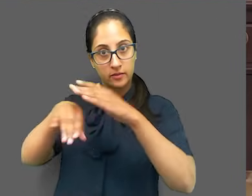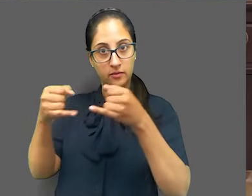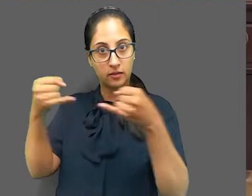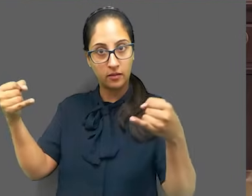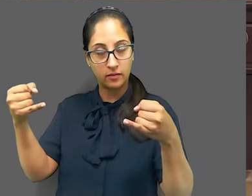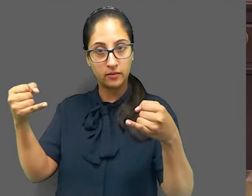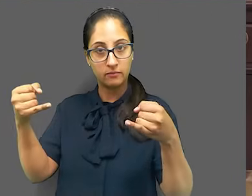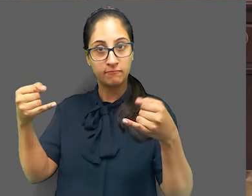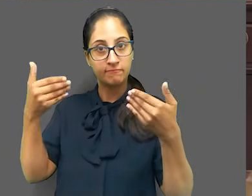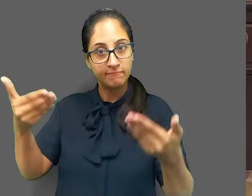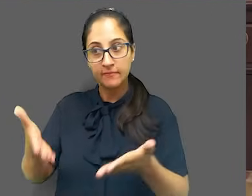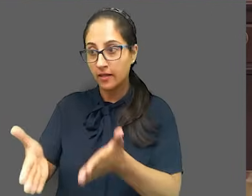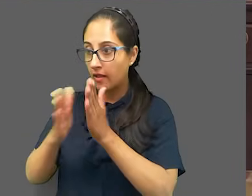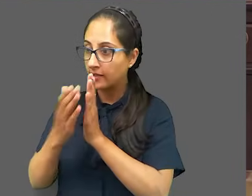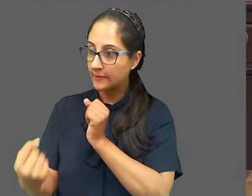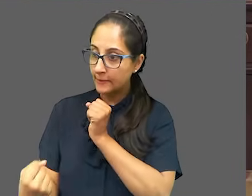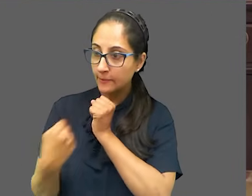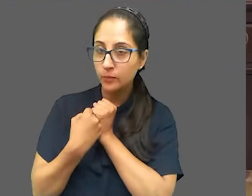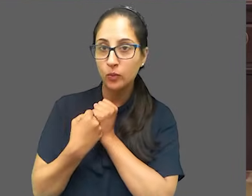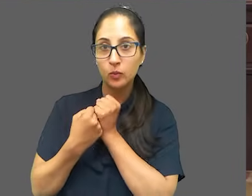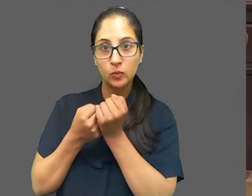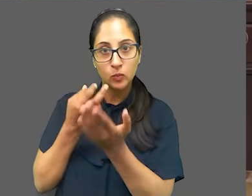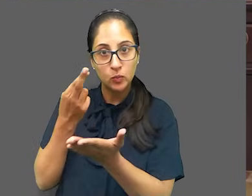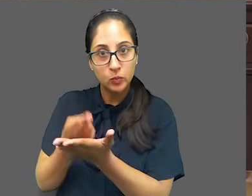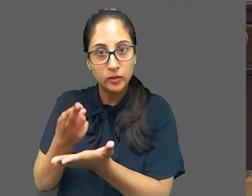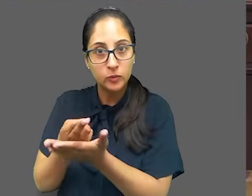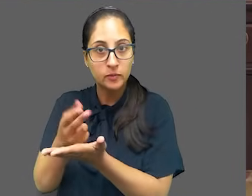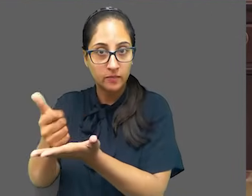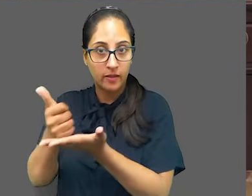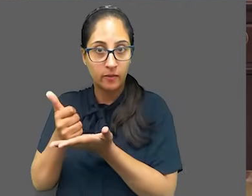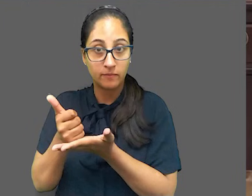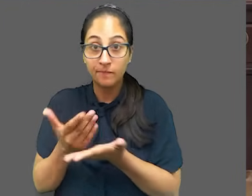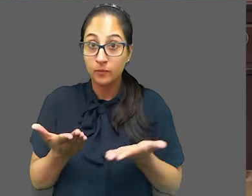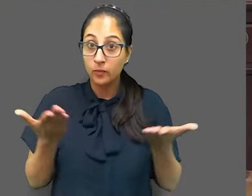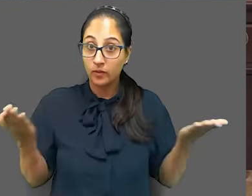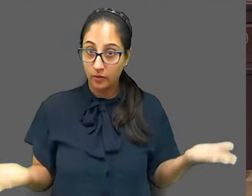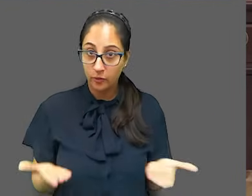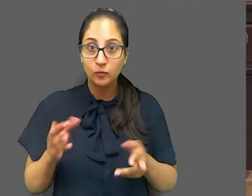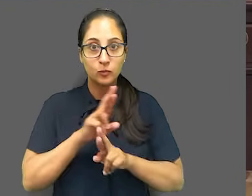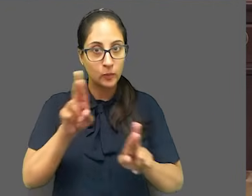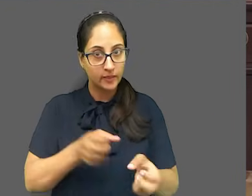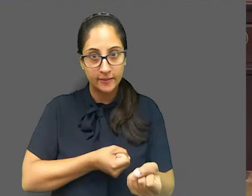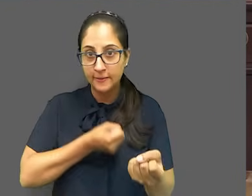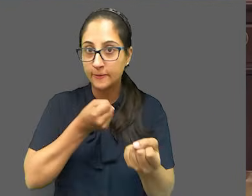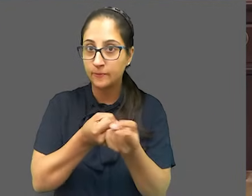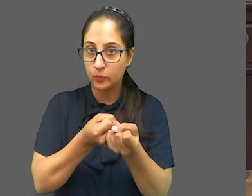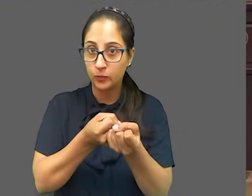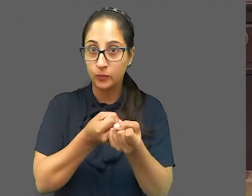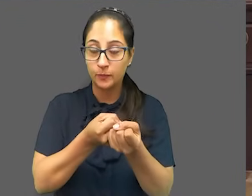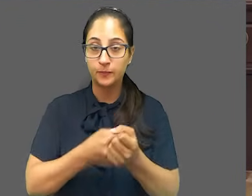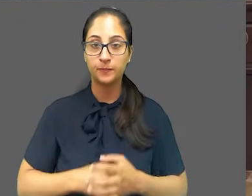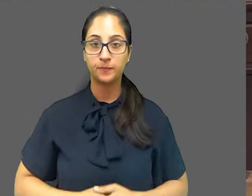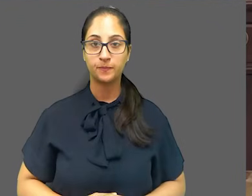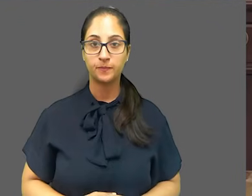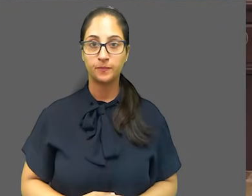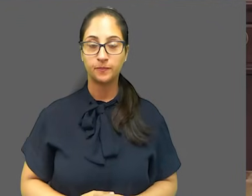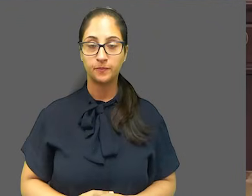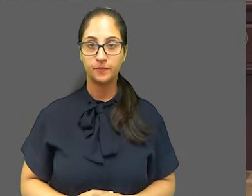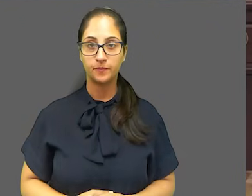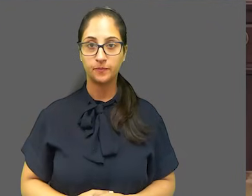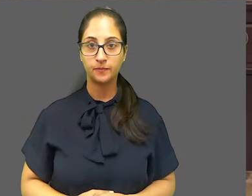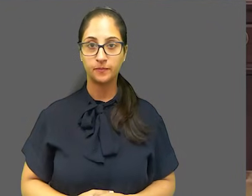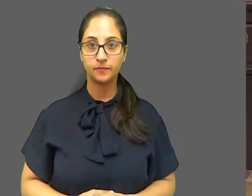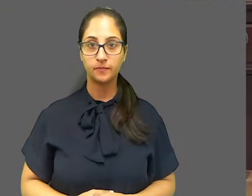line and ask for information or support. Remember that we are here to assist in whatever way we